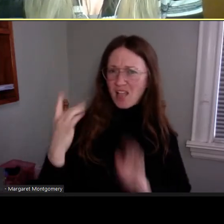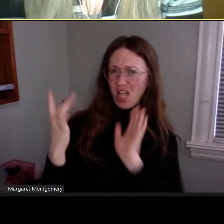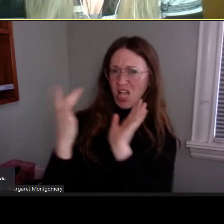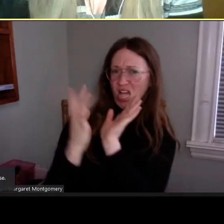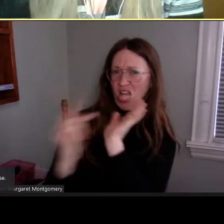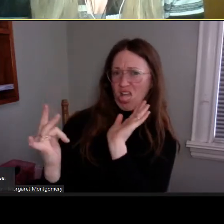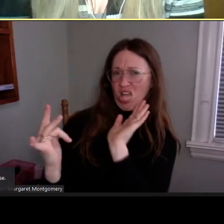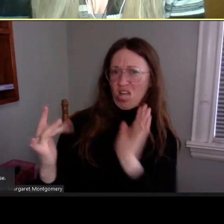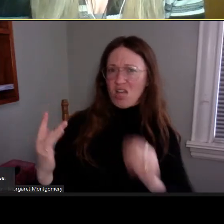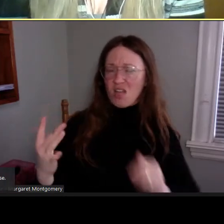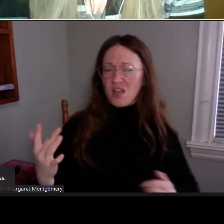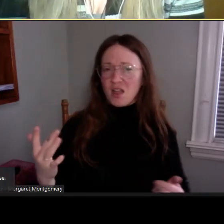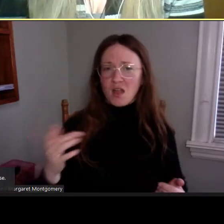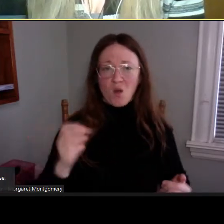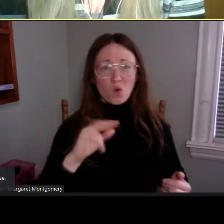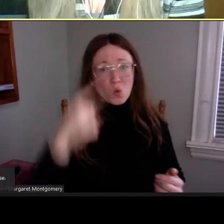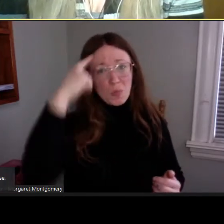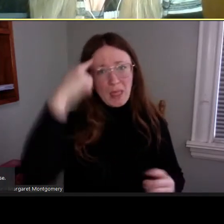sense?